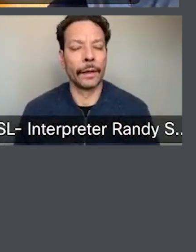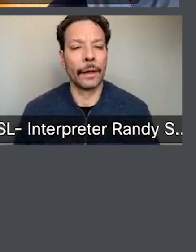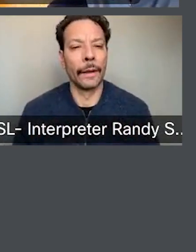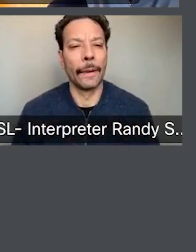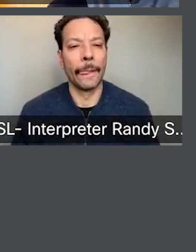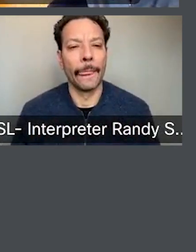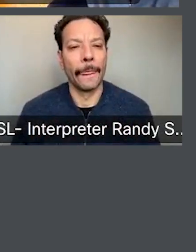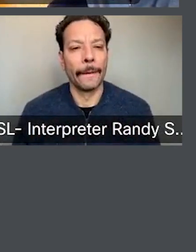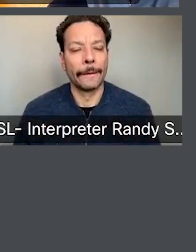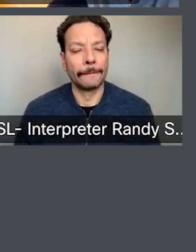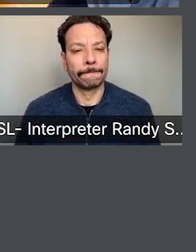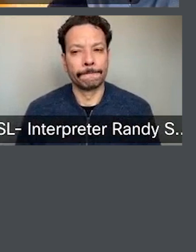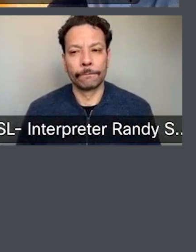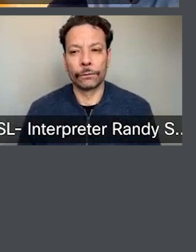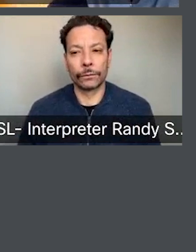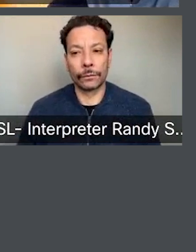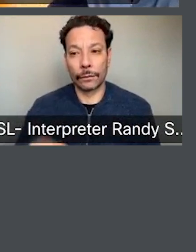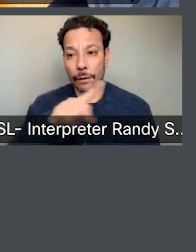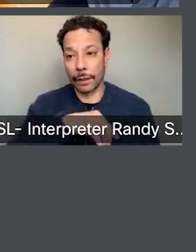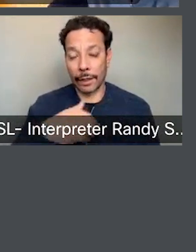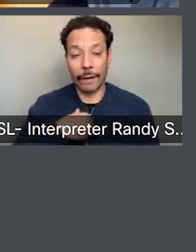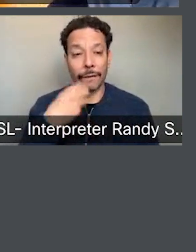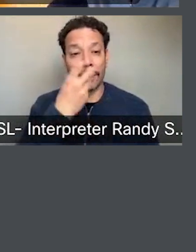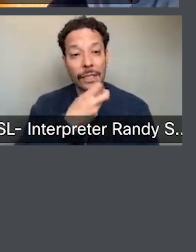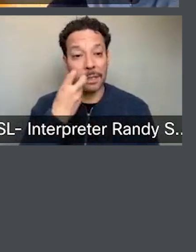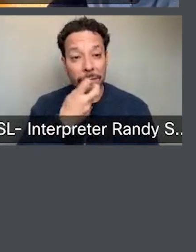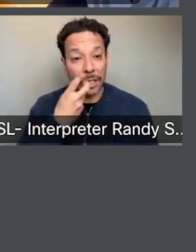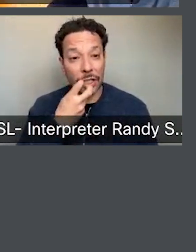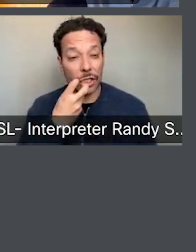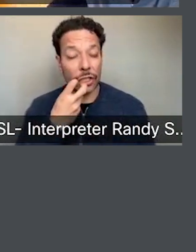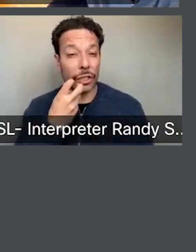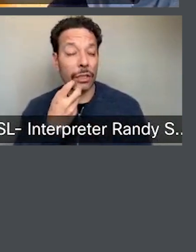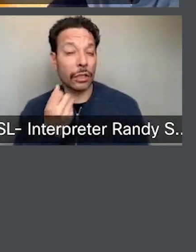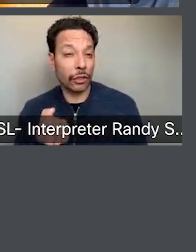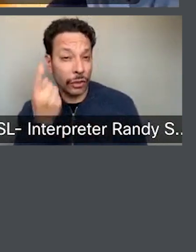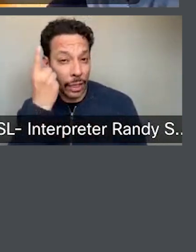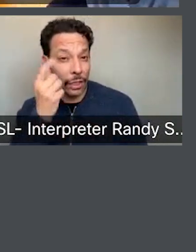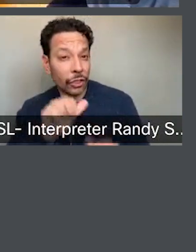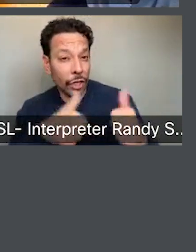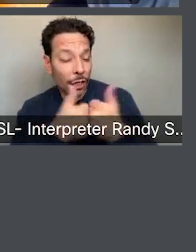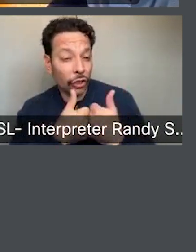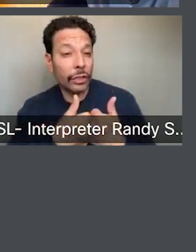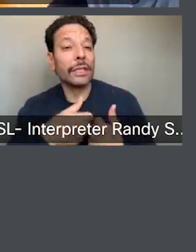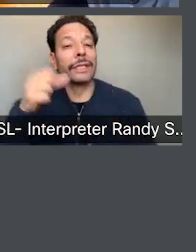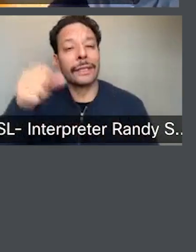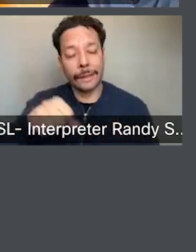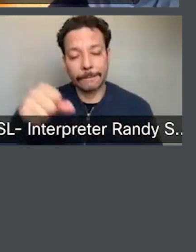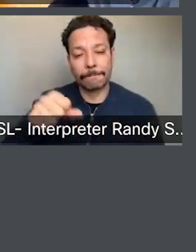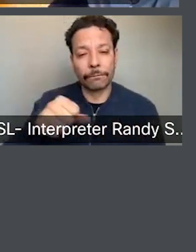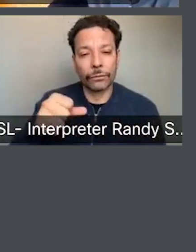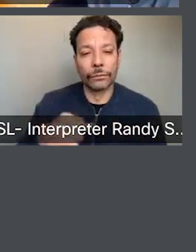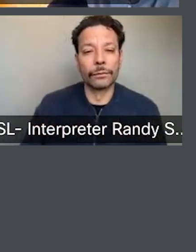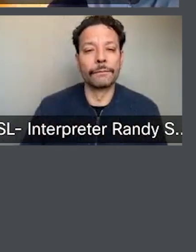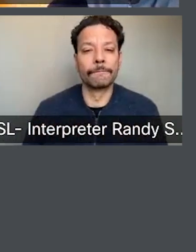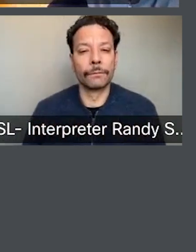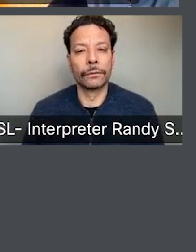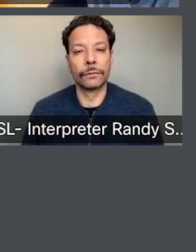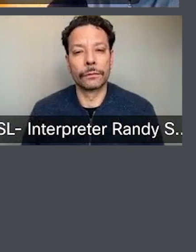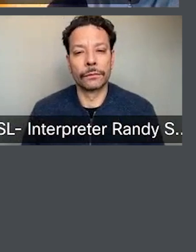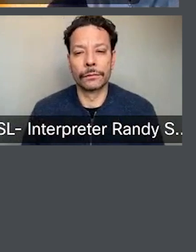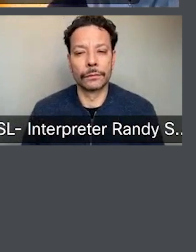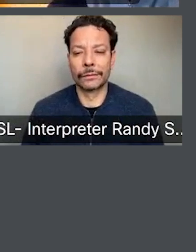So do they have speech perception challenges? Yes, that's indisputable also.